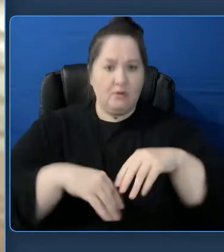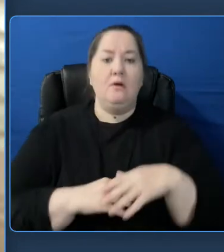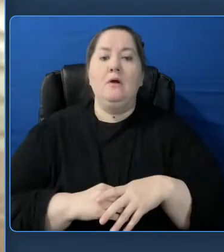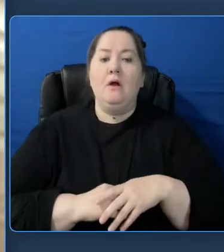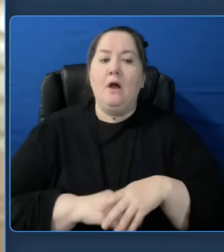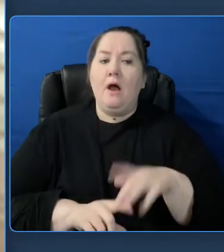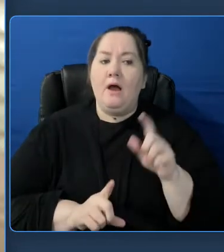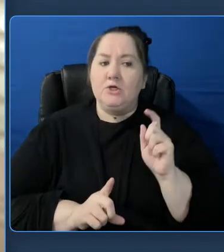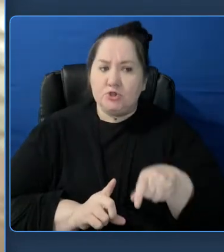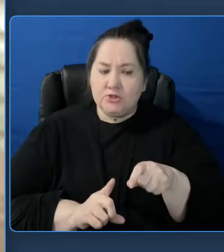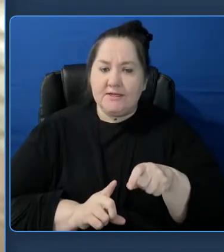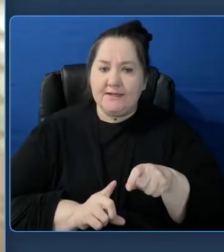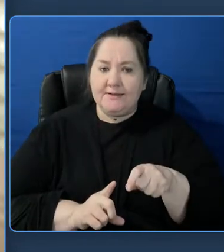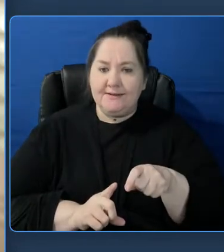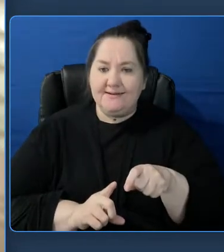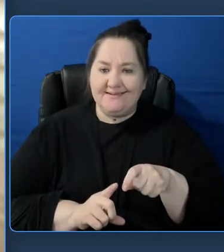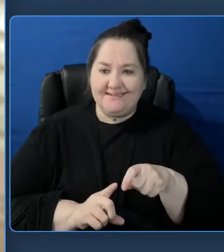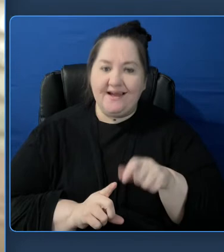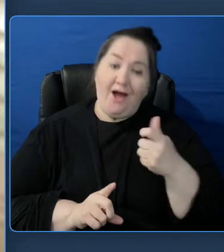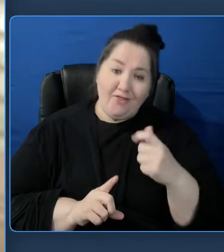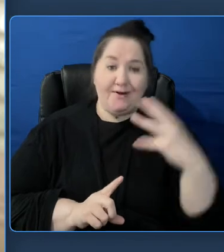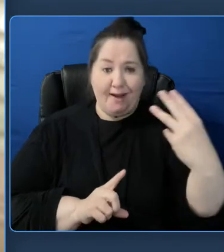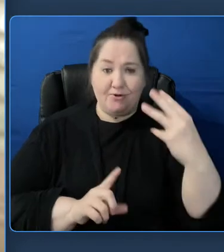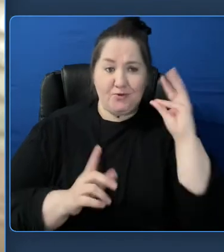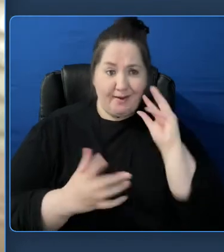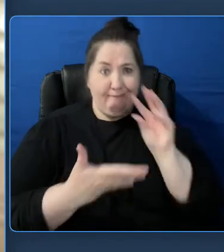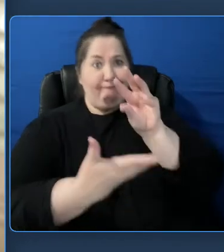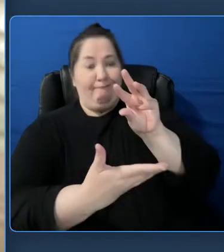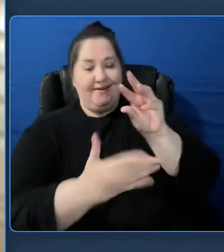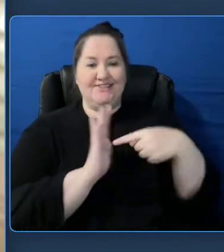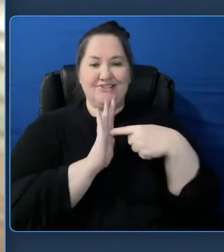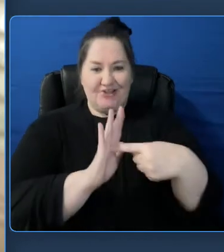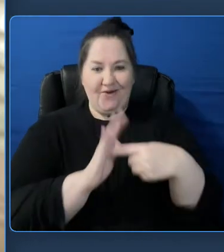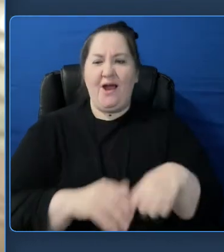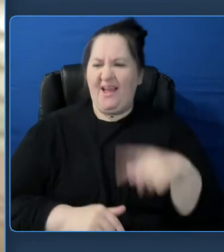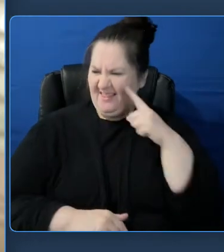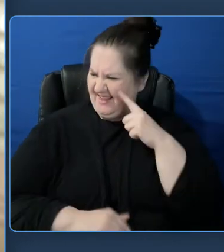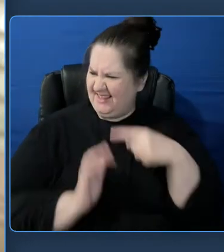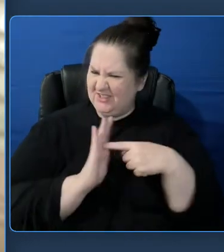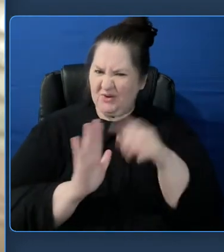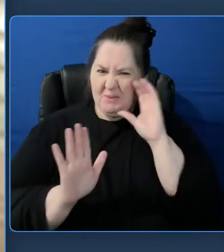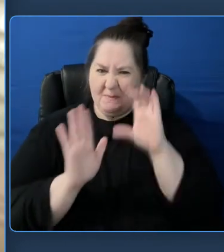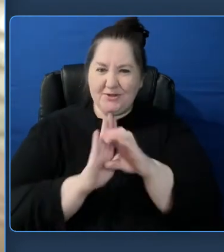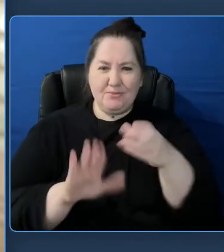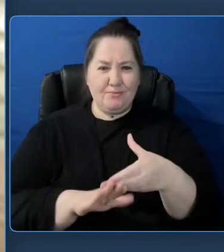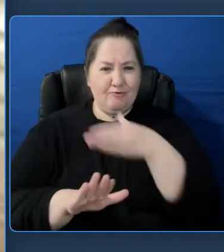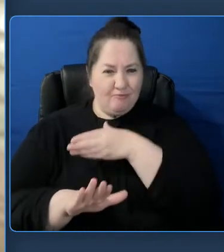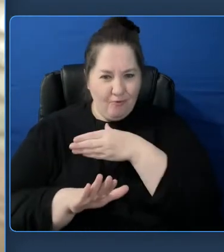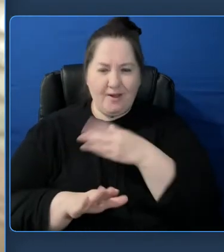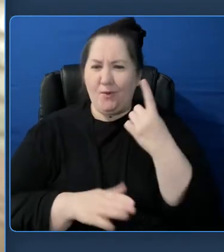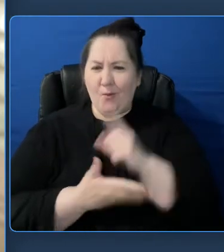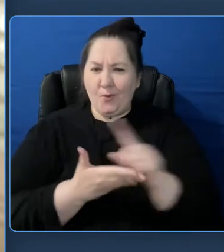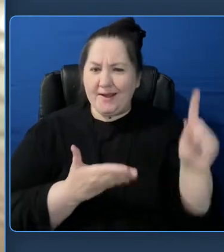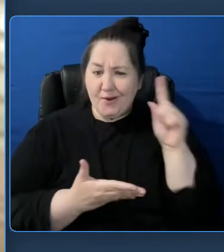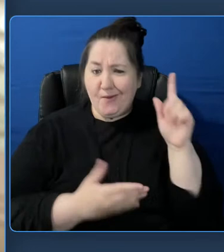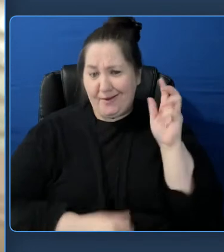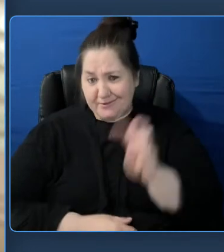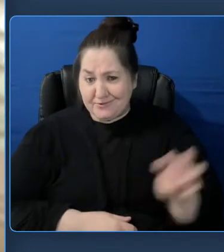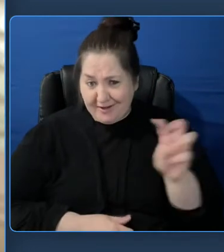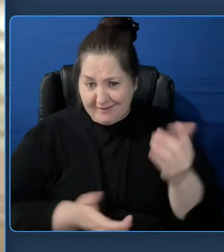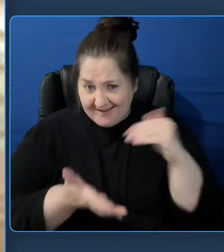should get another camera so I can show you what it looks like. We talked about it, and I think I showed an image of it the last time I was, when I was, a week ago I was